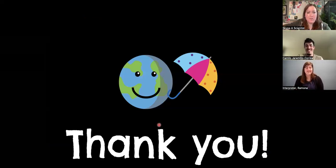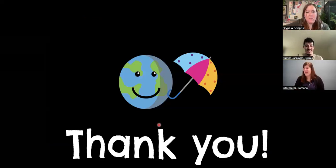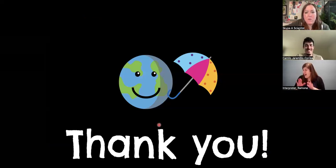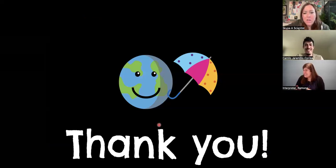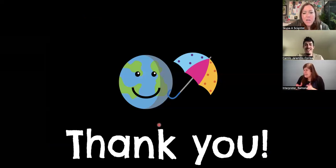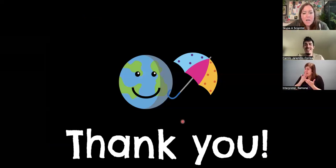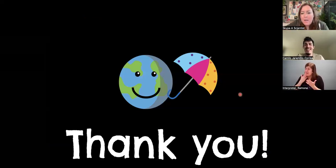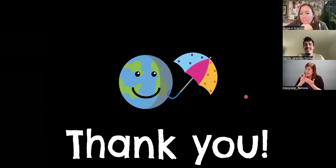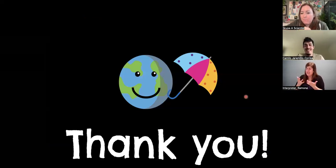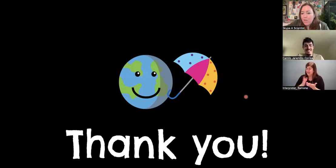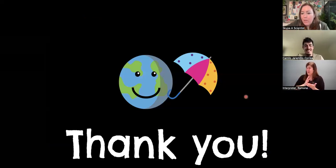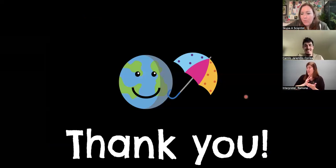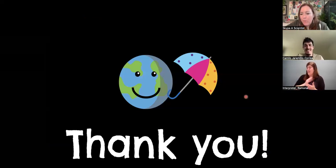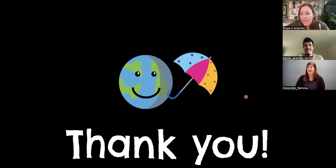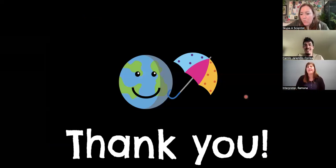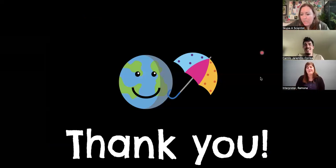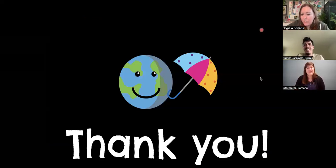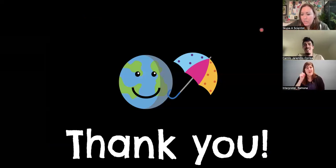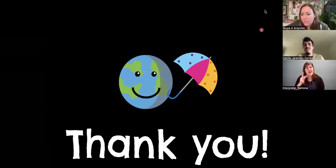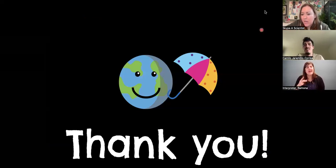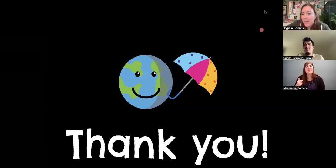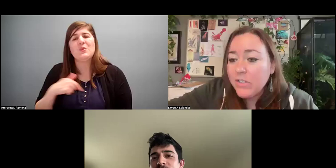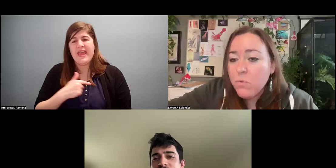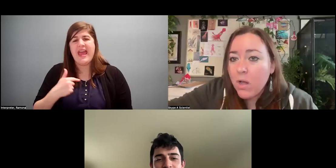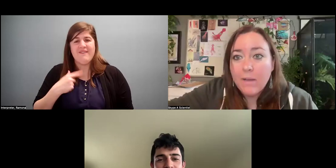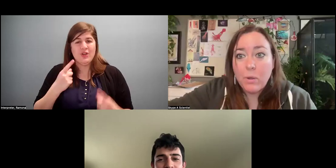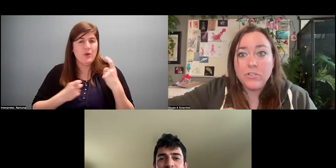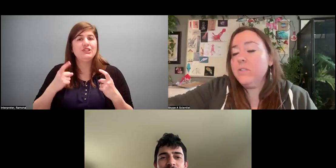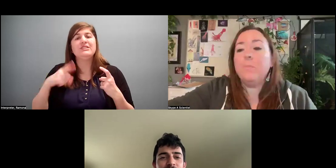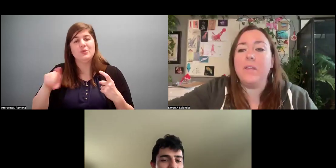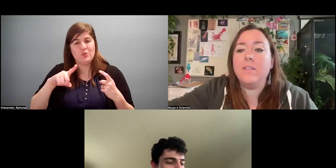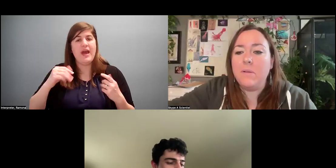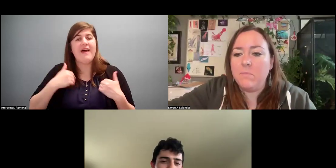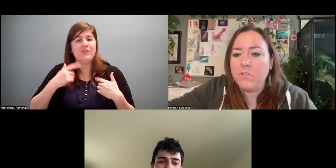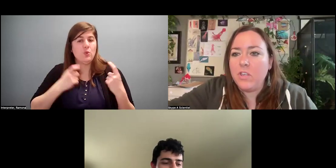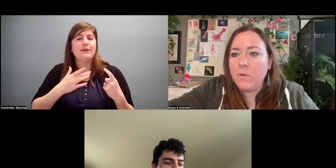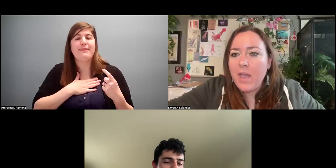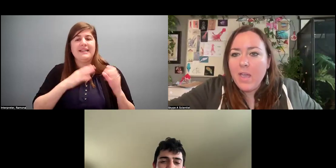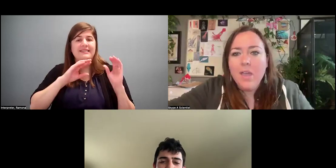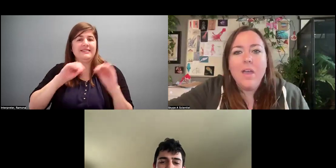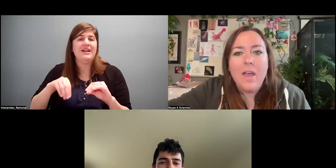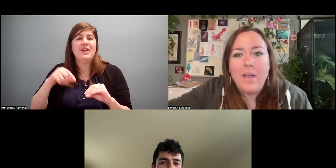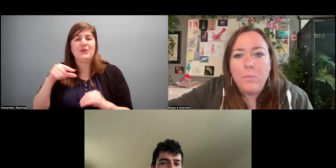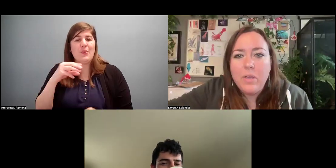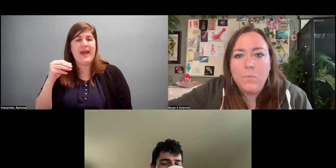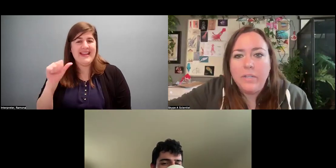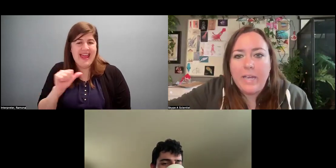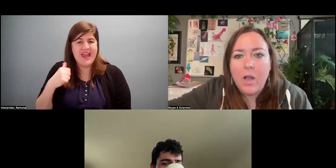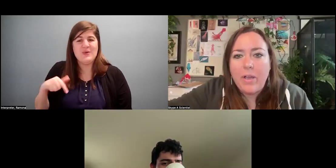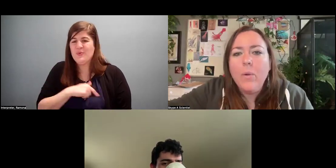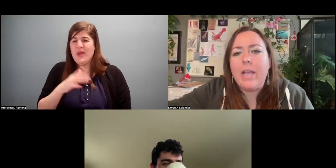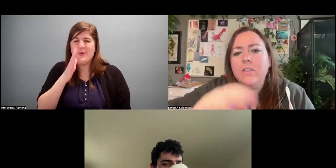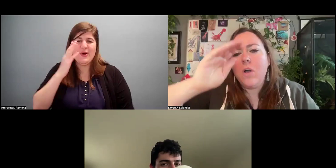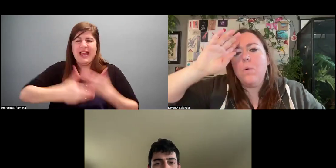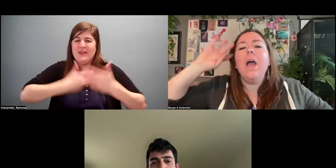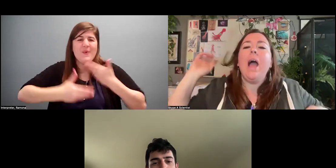much. That was very cool. Okay, we got questions. As you all have questions, please submit them to the Q&A and we will get